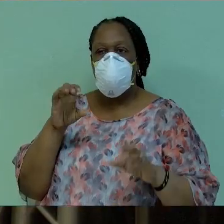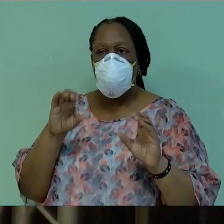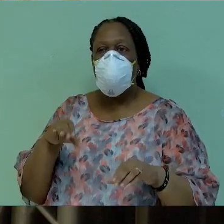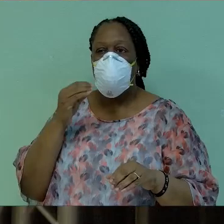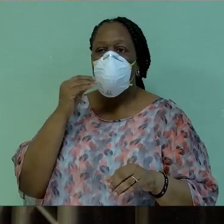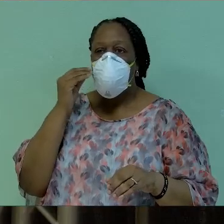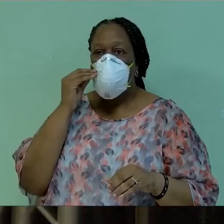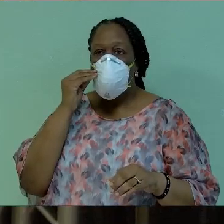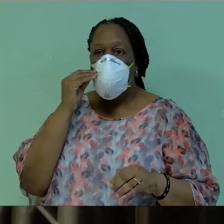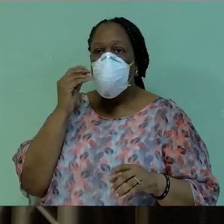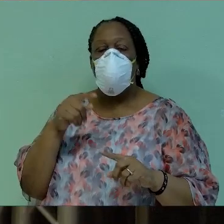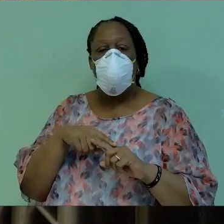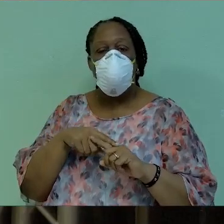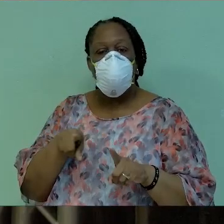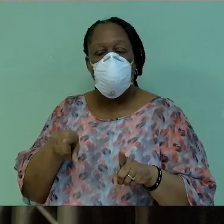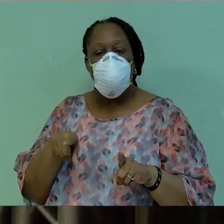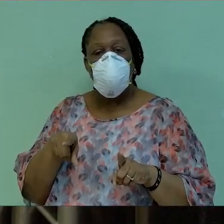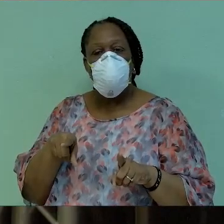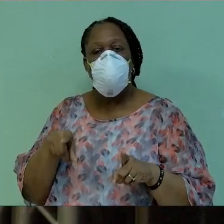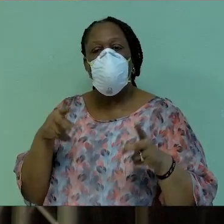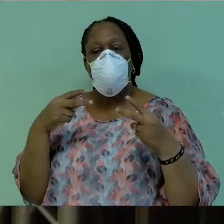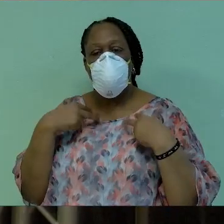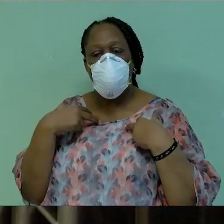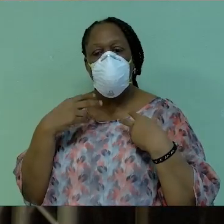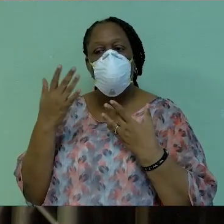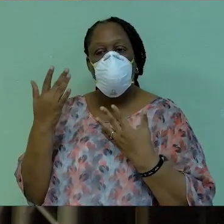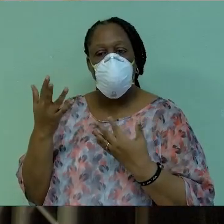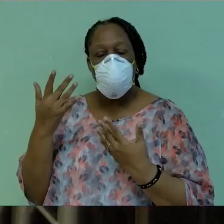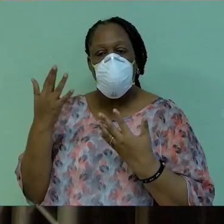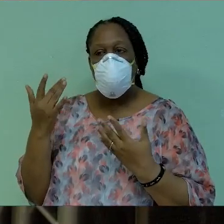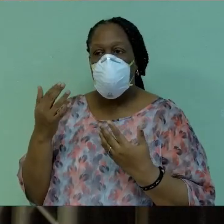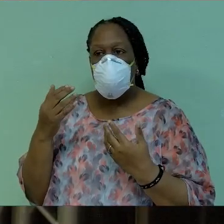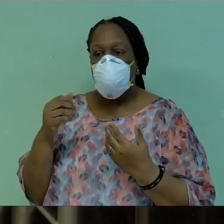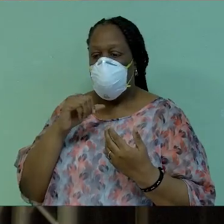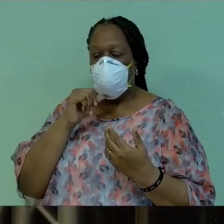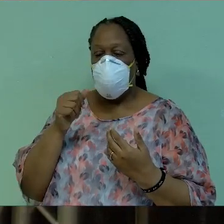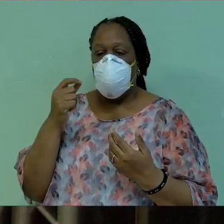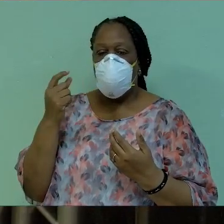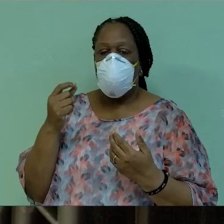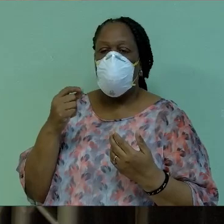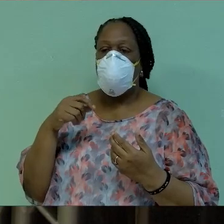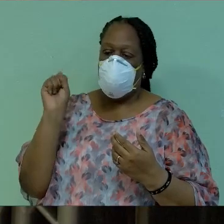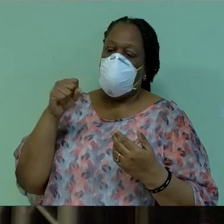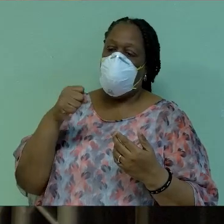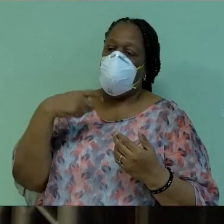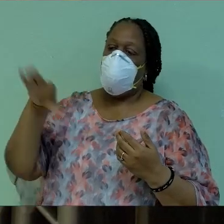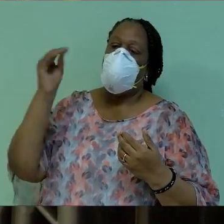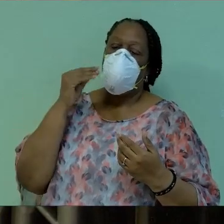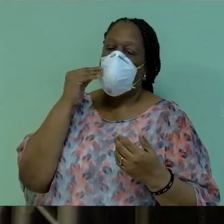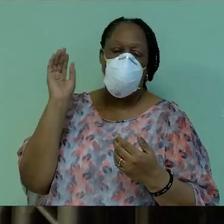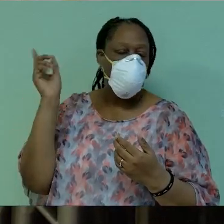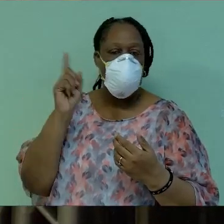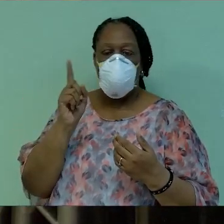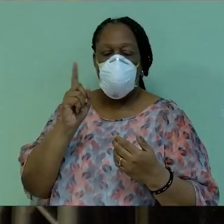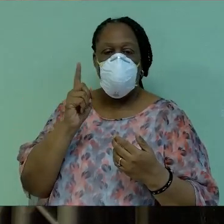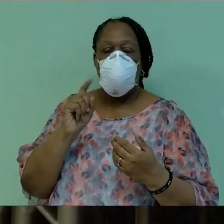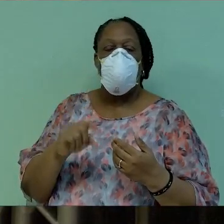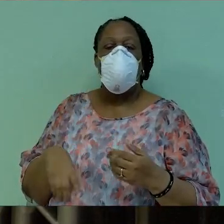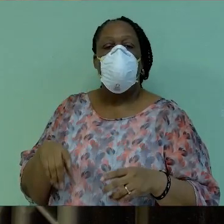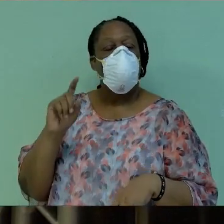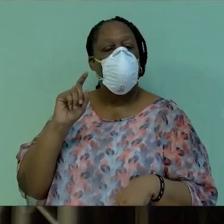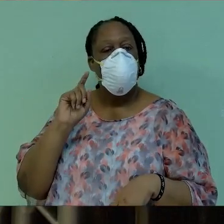but there's a process that we have to follow. There's not an automatic that they would have been released. There's a process that we